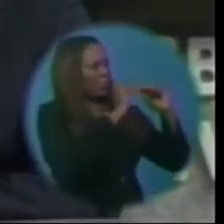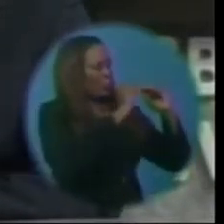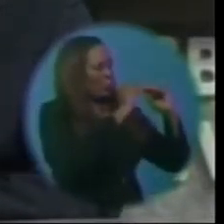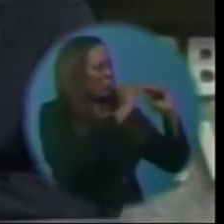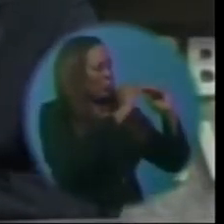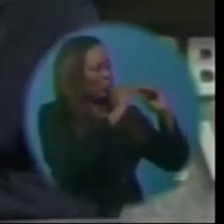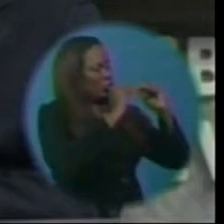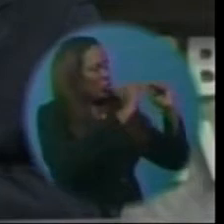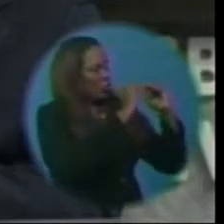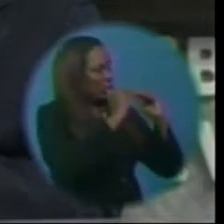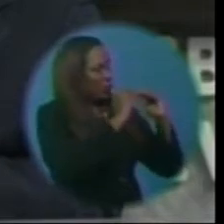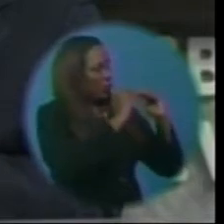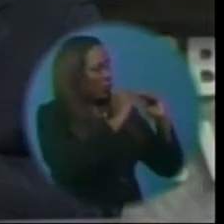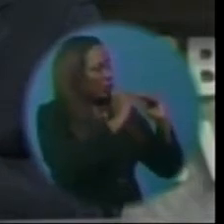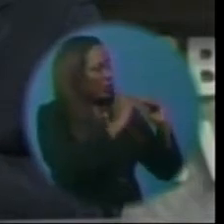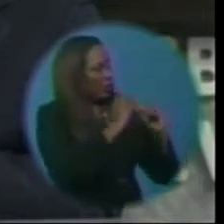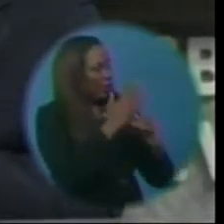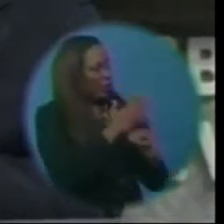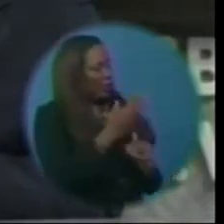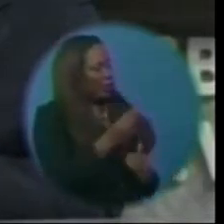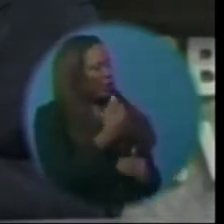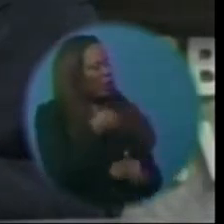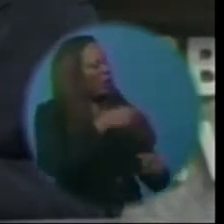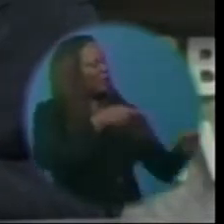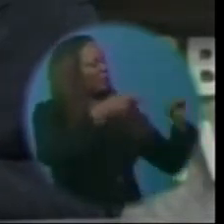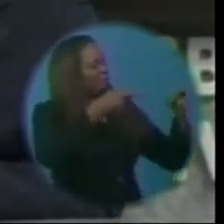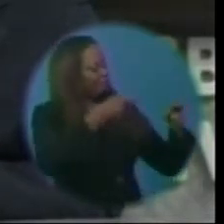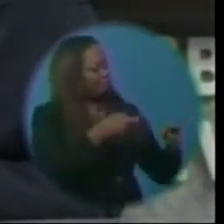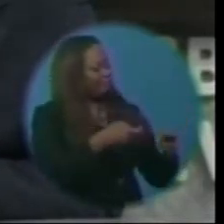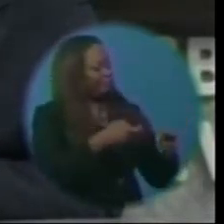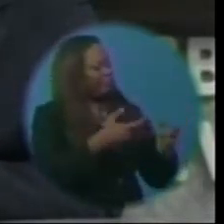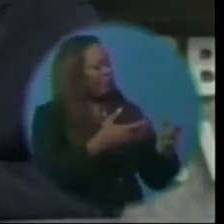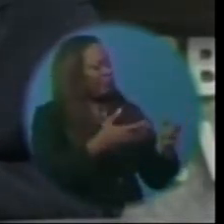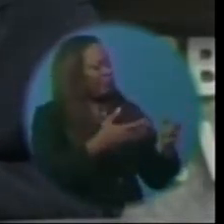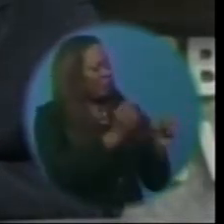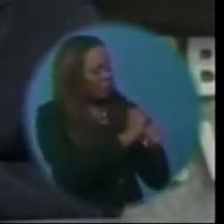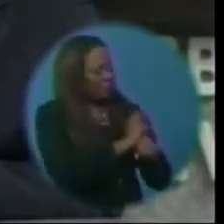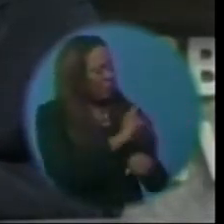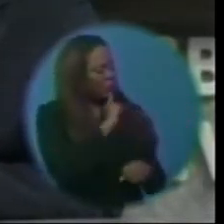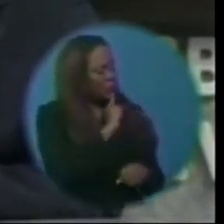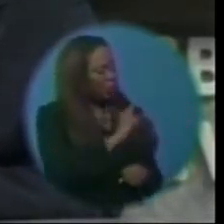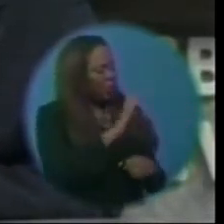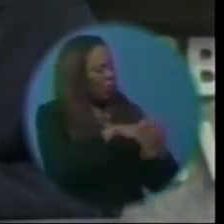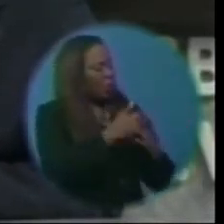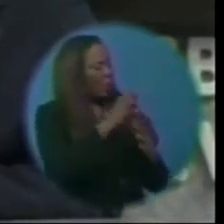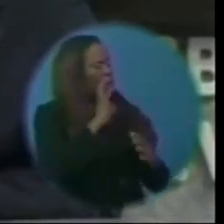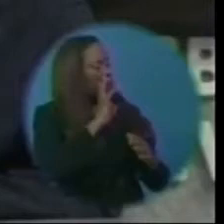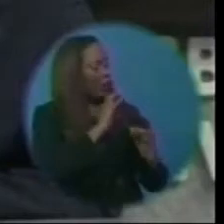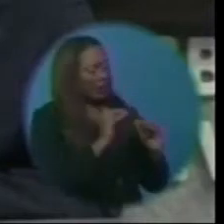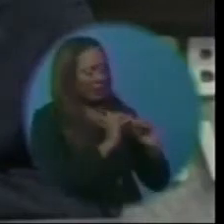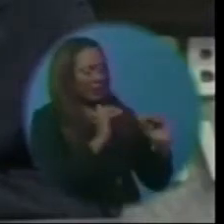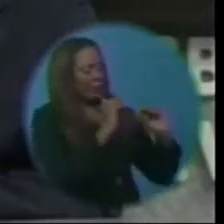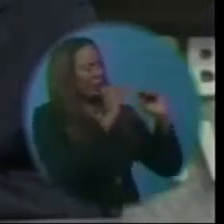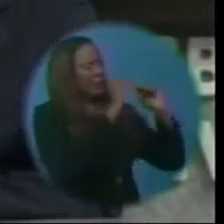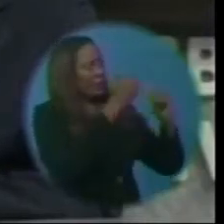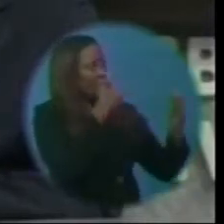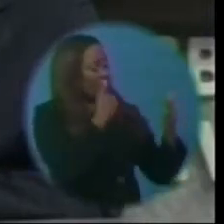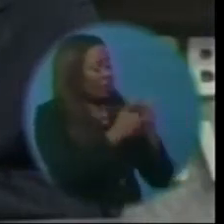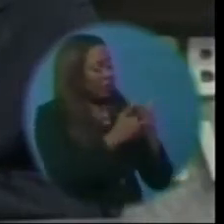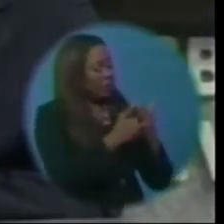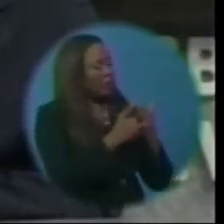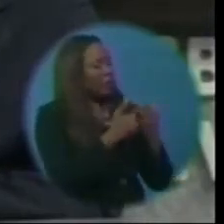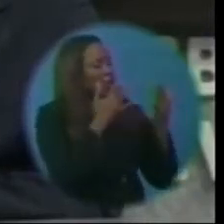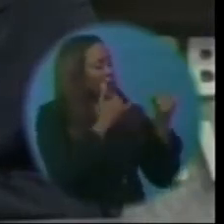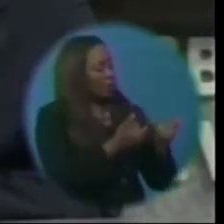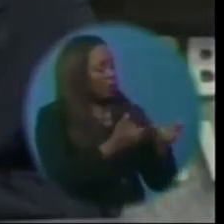system. And in as much as we've managed to pull those levels down sufficiently, we want to now move to the second stage